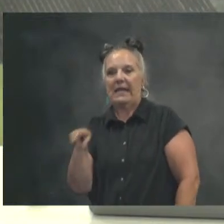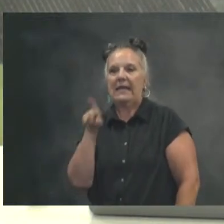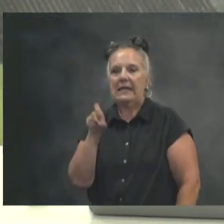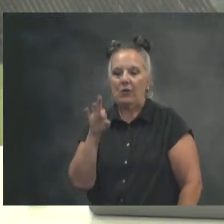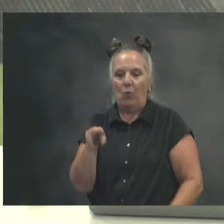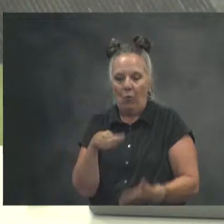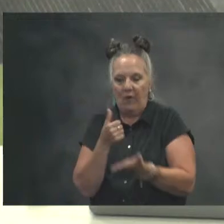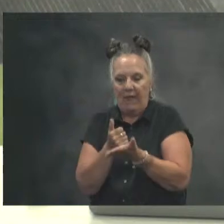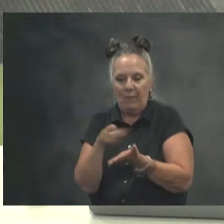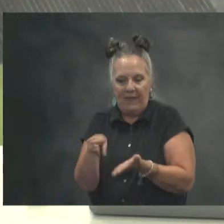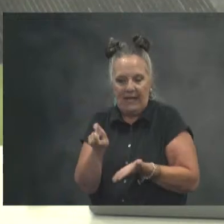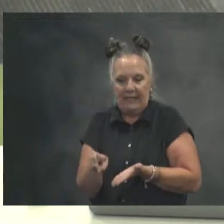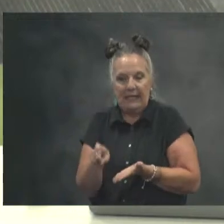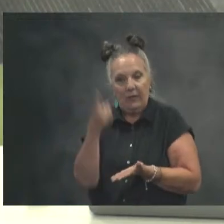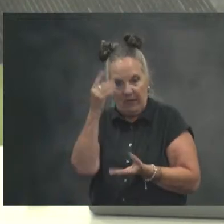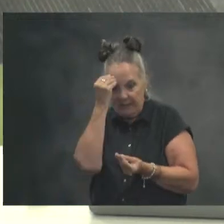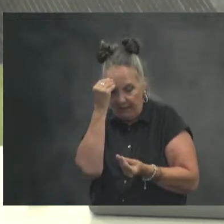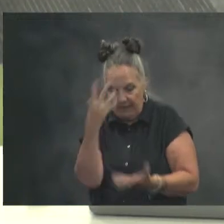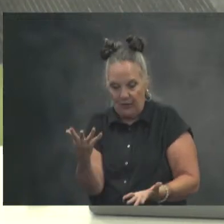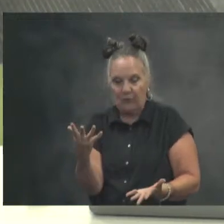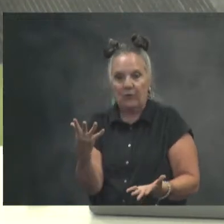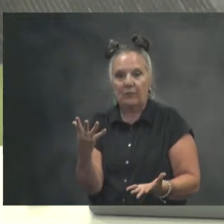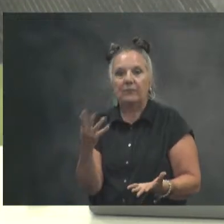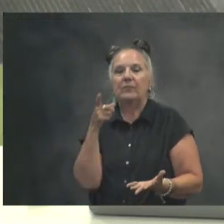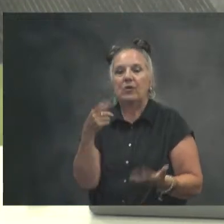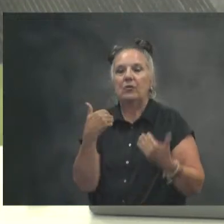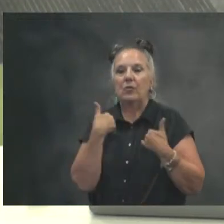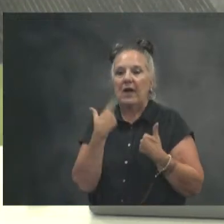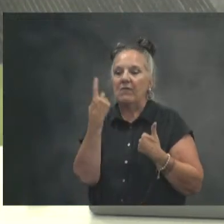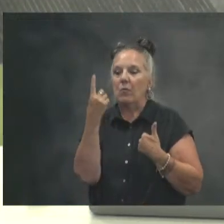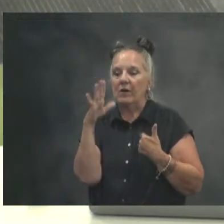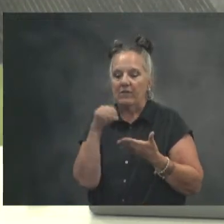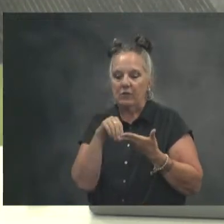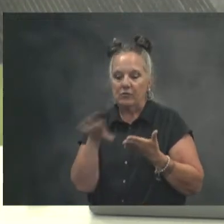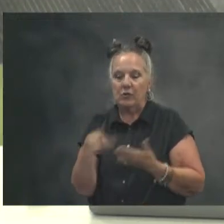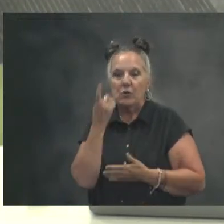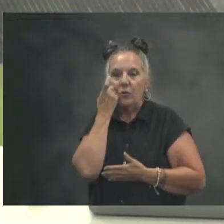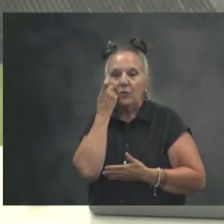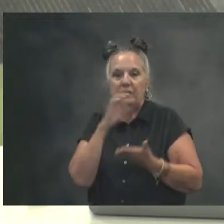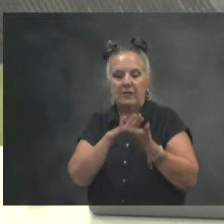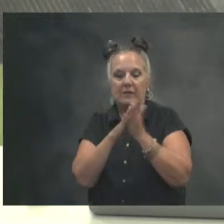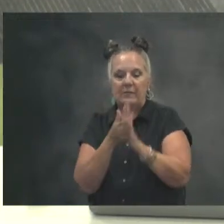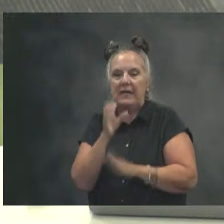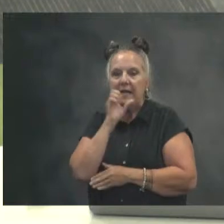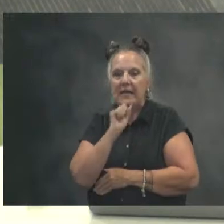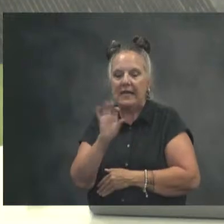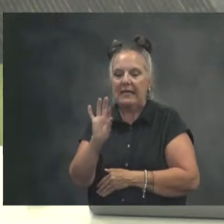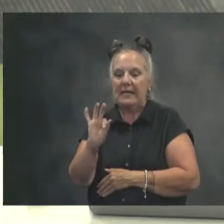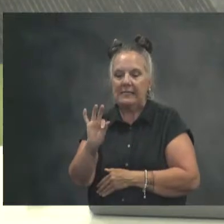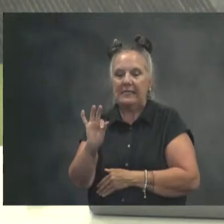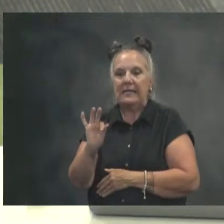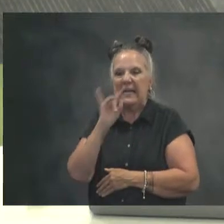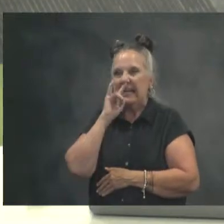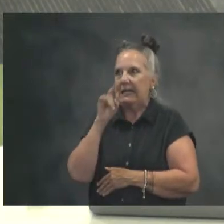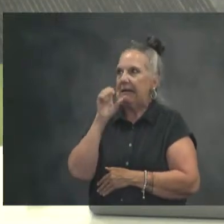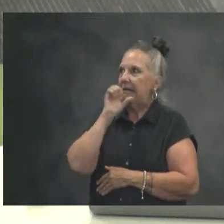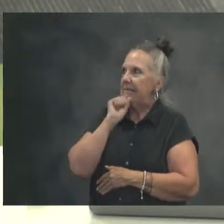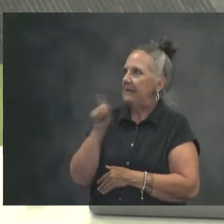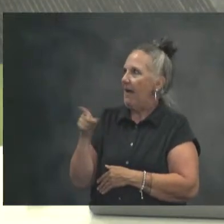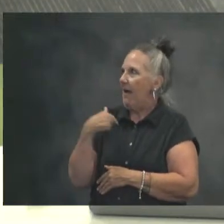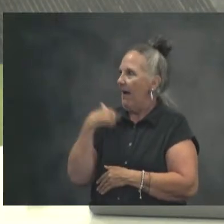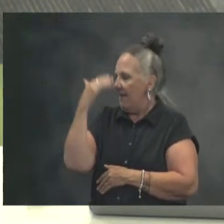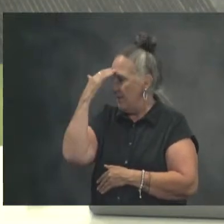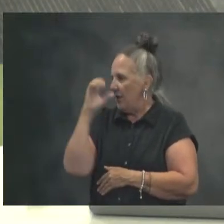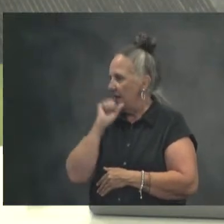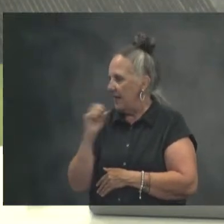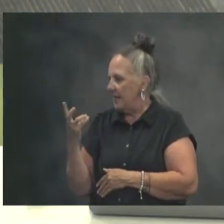that they need. But just to let you know, you have one of your students who just recently turned 19, a kid that I've known since he was 16. He's a